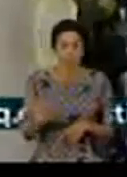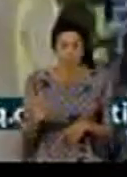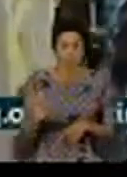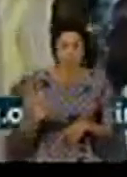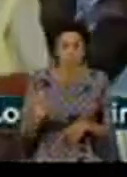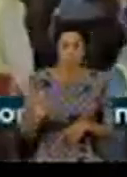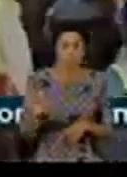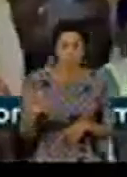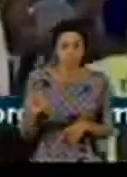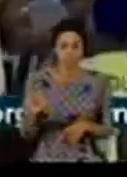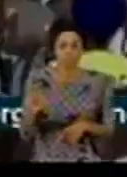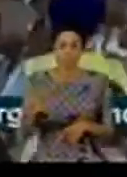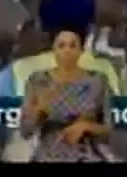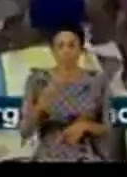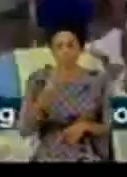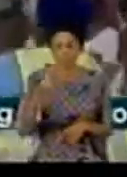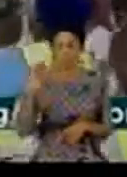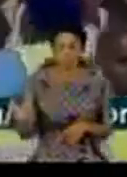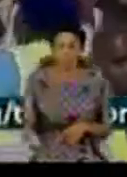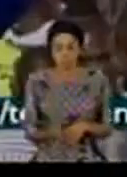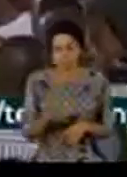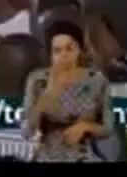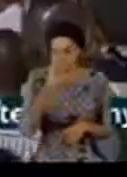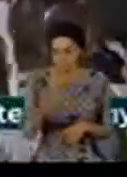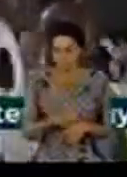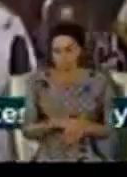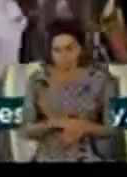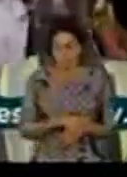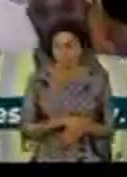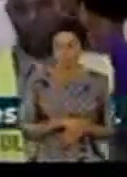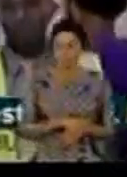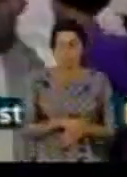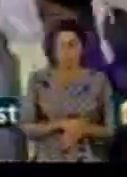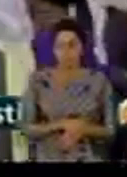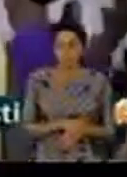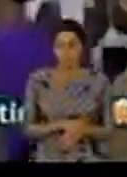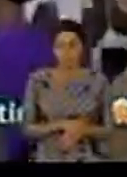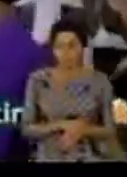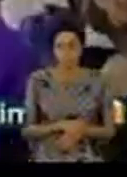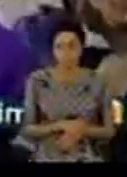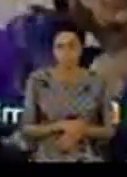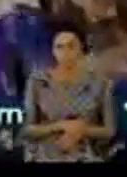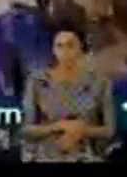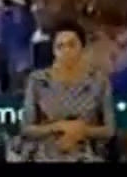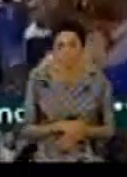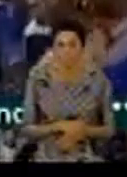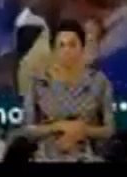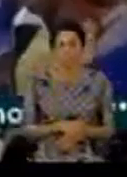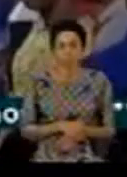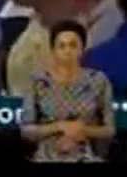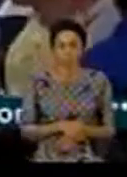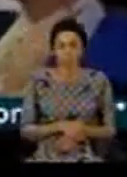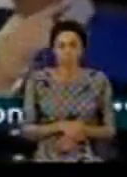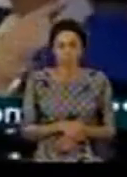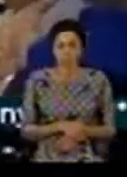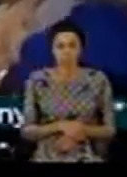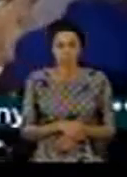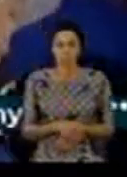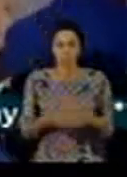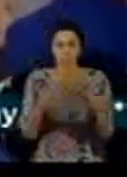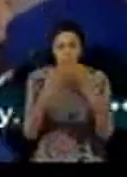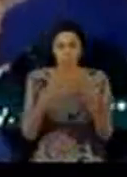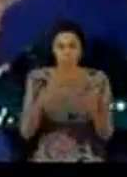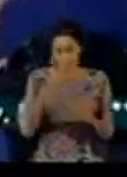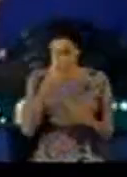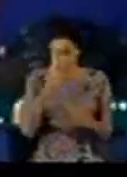here. You are welcome. Thank you very much. Is it the school we are using now? Oh, wonderful. You are great. Thank you very much. You made